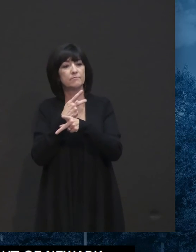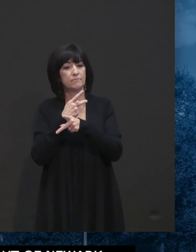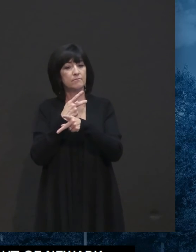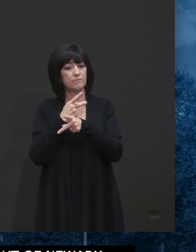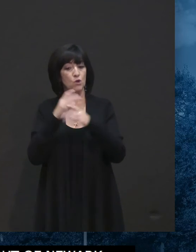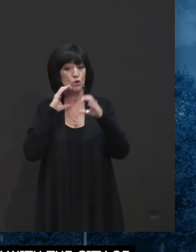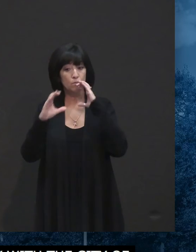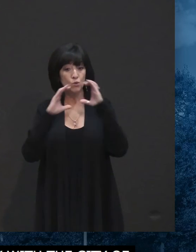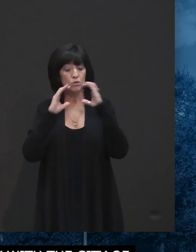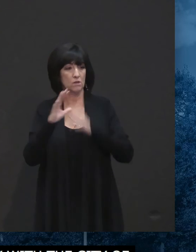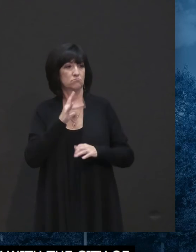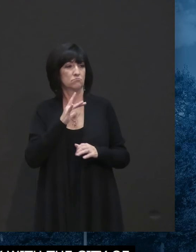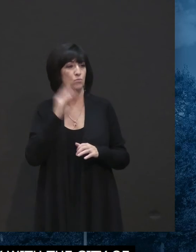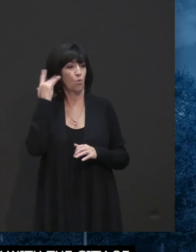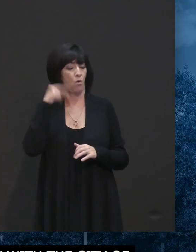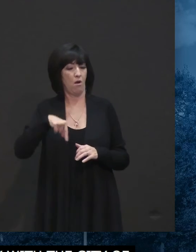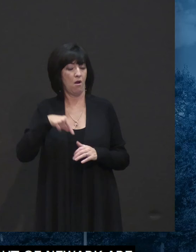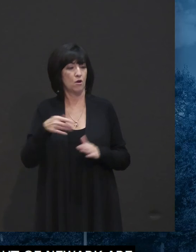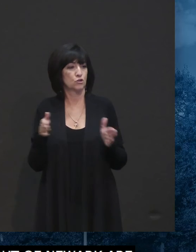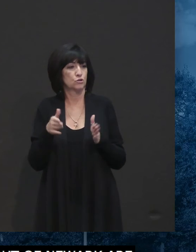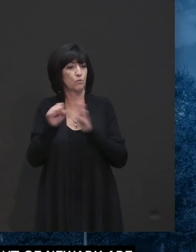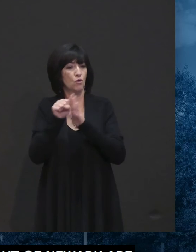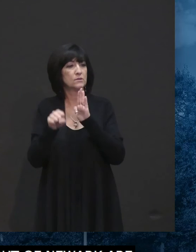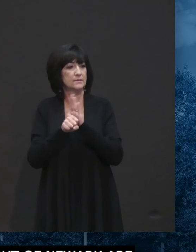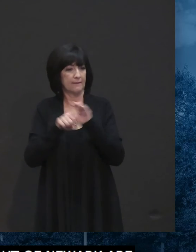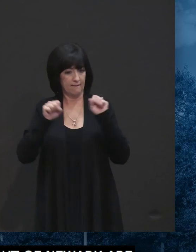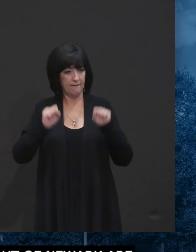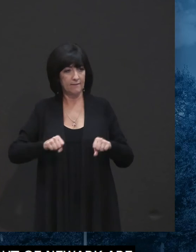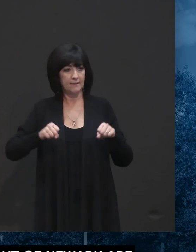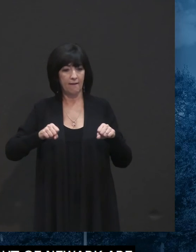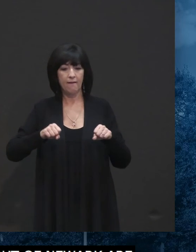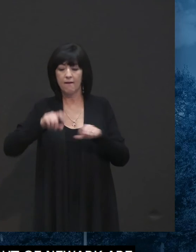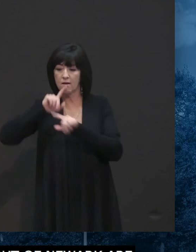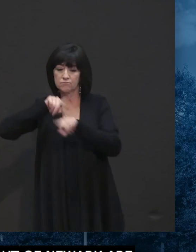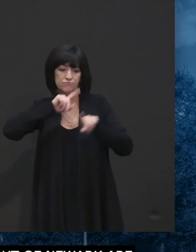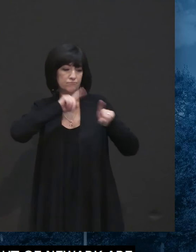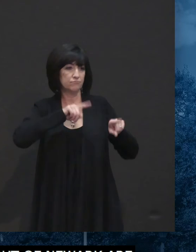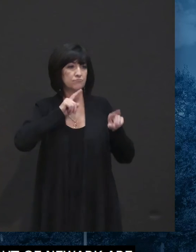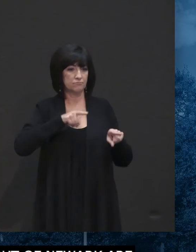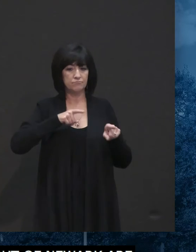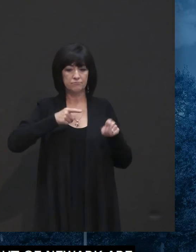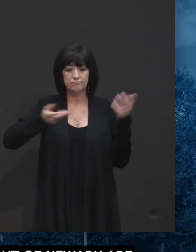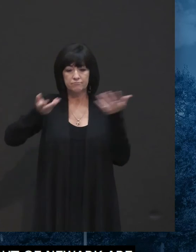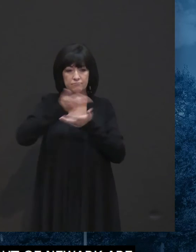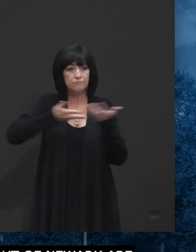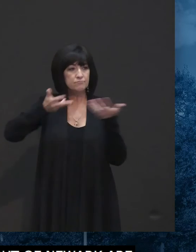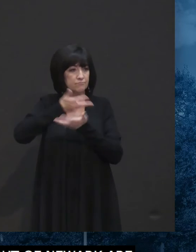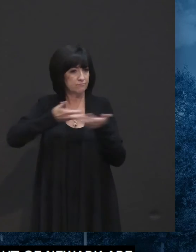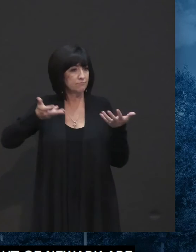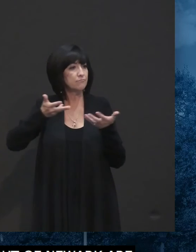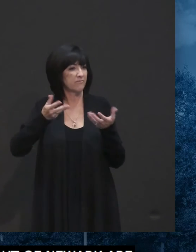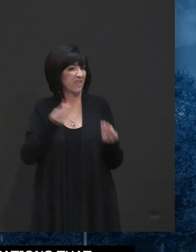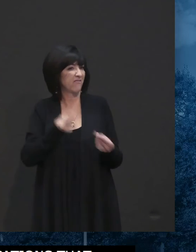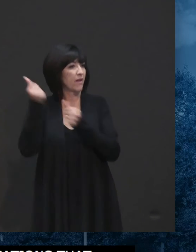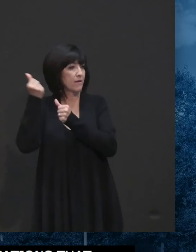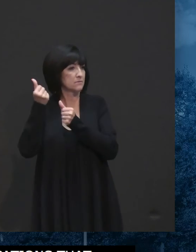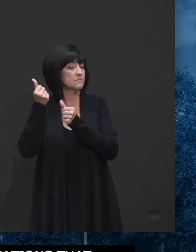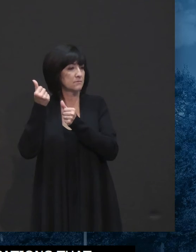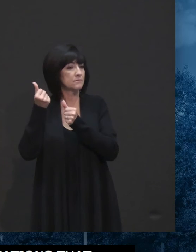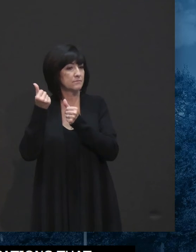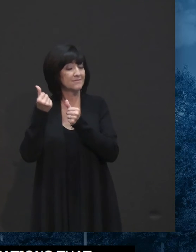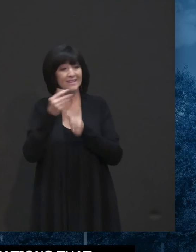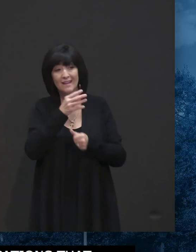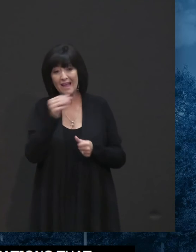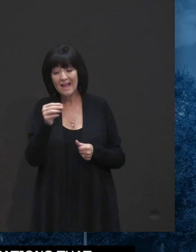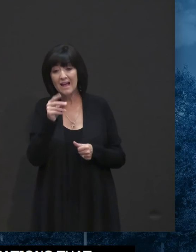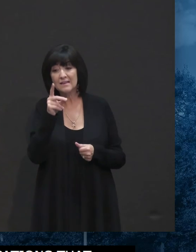this, with our partners to respond pretty quickly. But we're not, by the way, and the Delawareans,